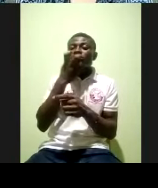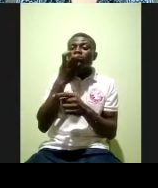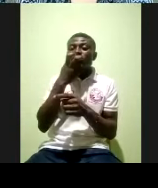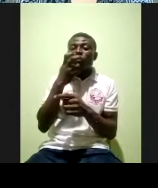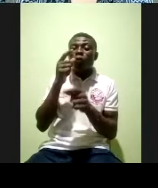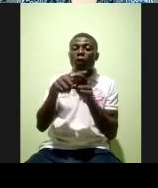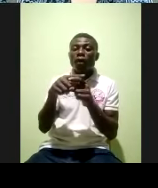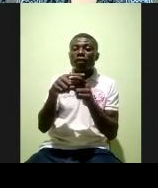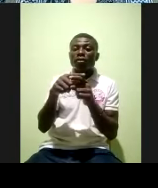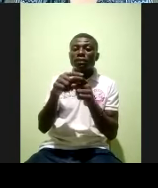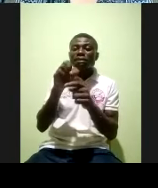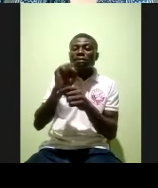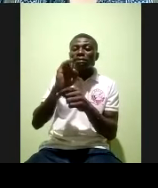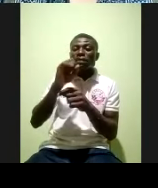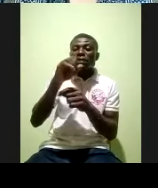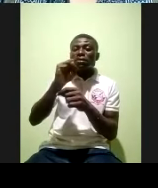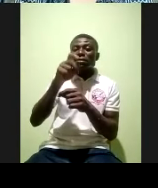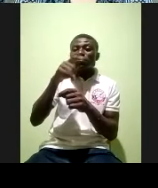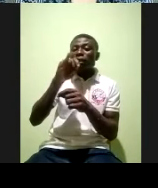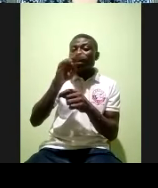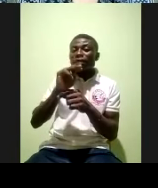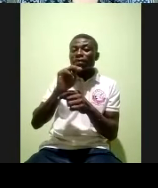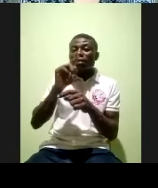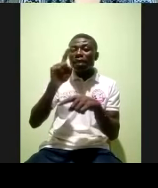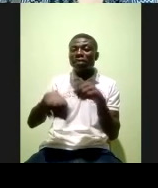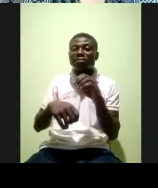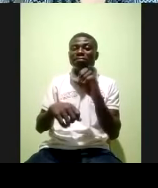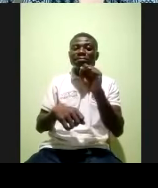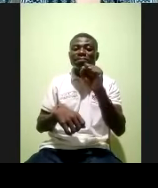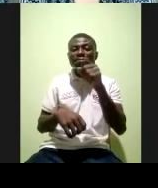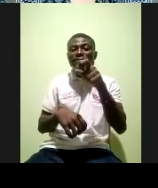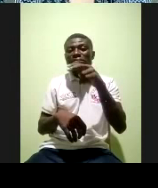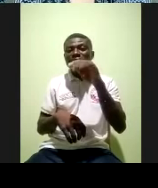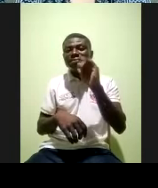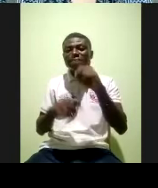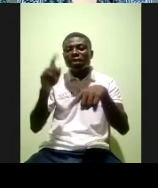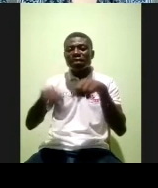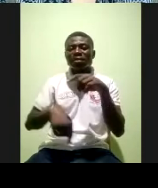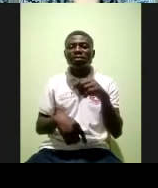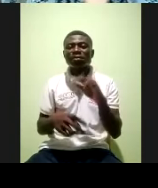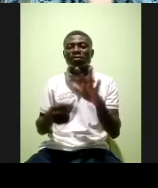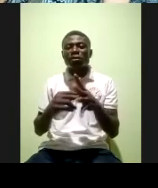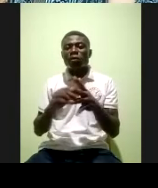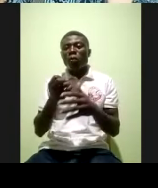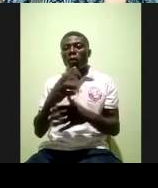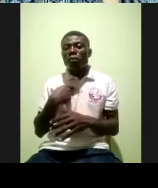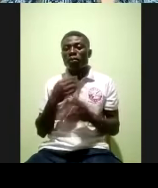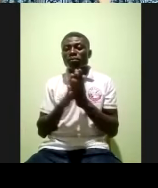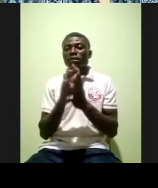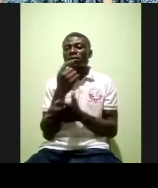that, they find it very hard. They cannot say, okay, spit. Or if I ask them